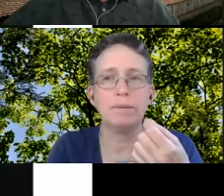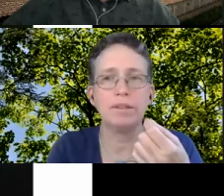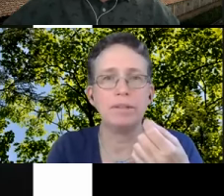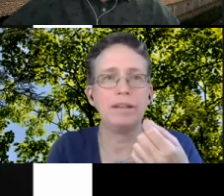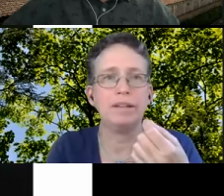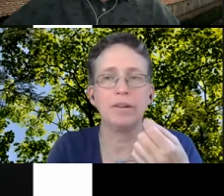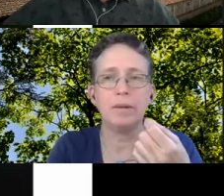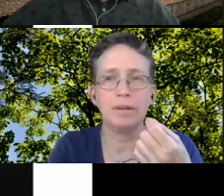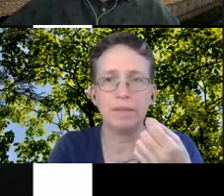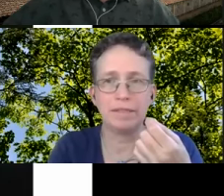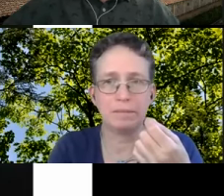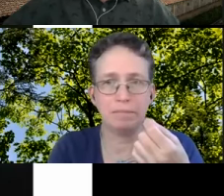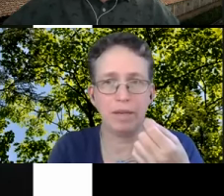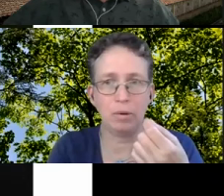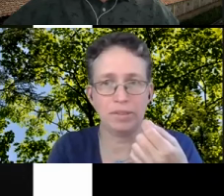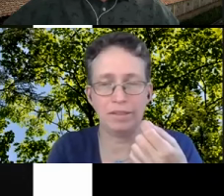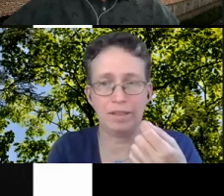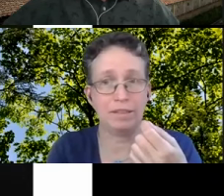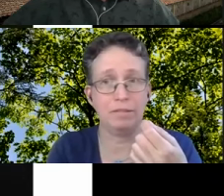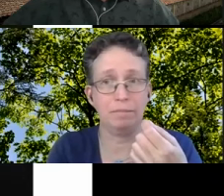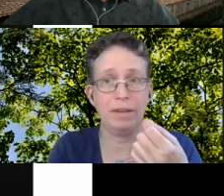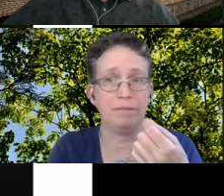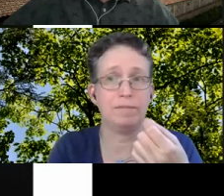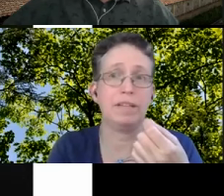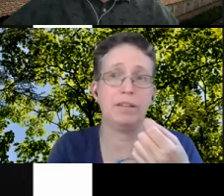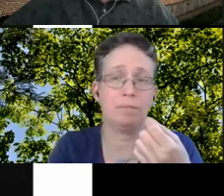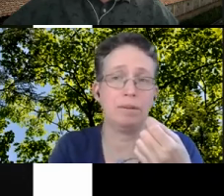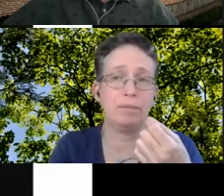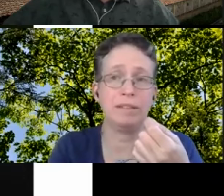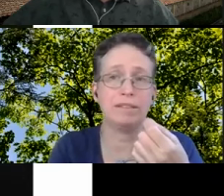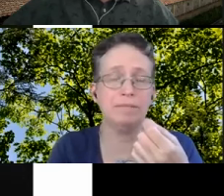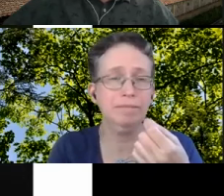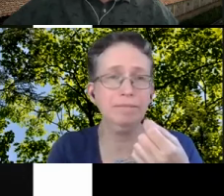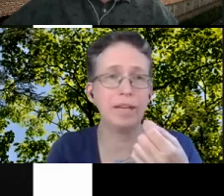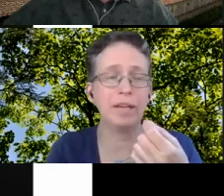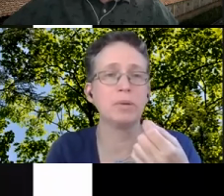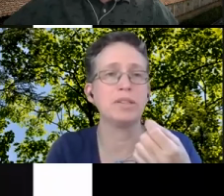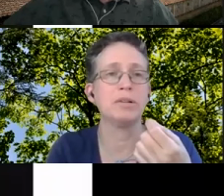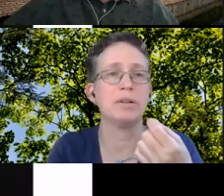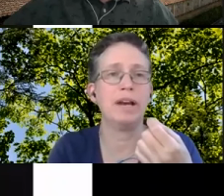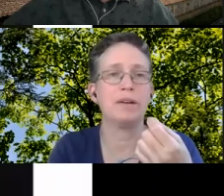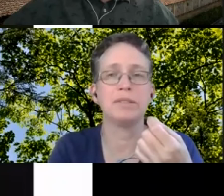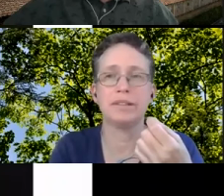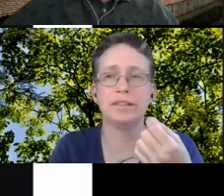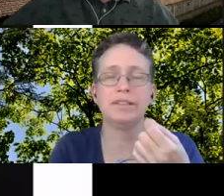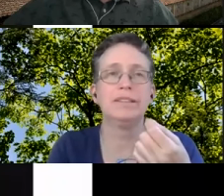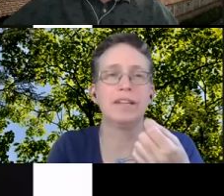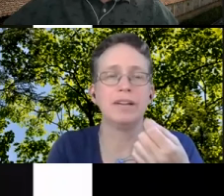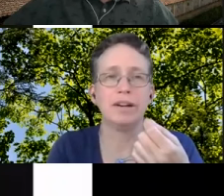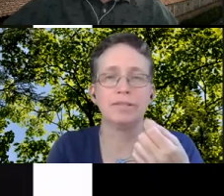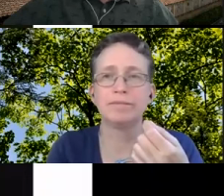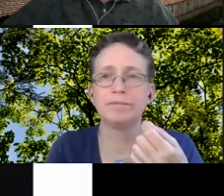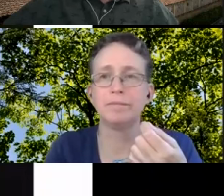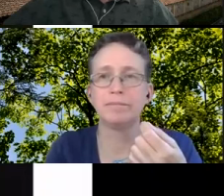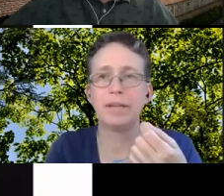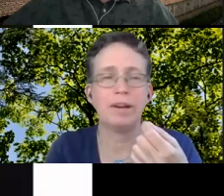a carpenter bee. And carpenter bees make holes in things. You may have seen carpenter bees making holes in your own house or in